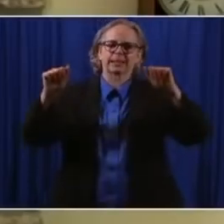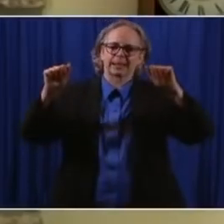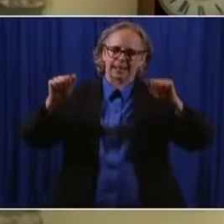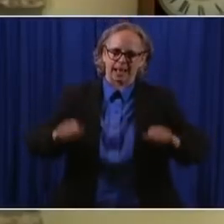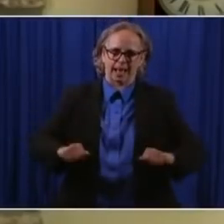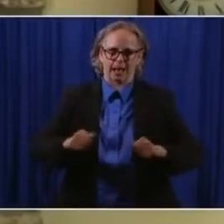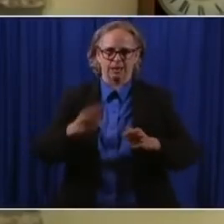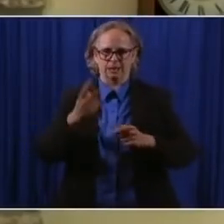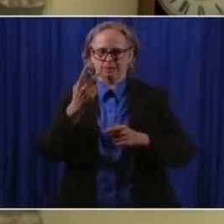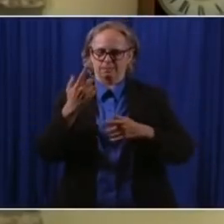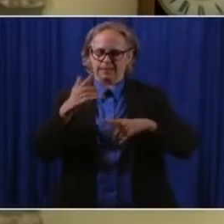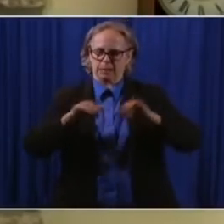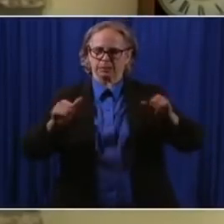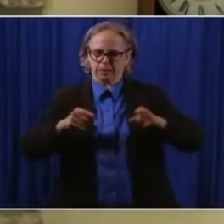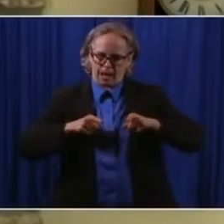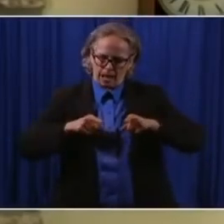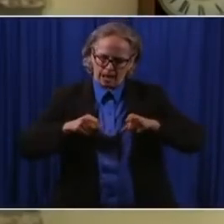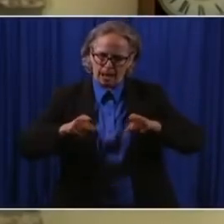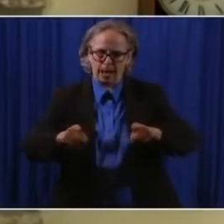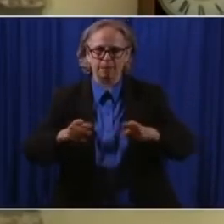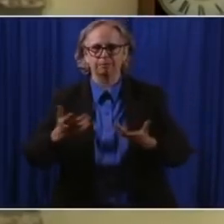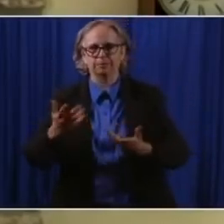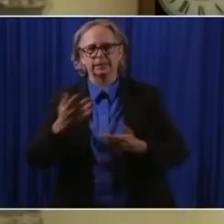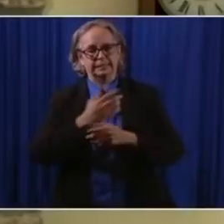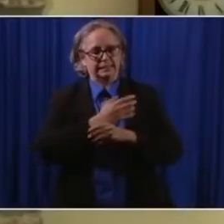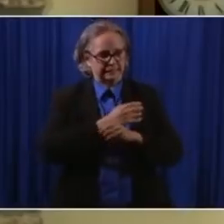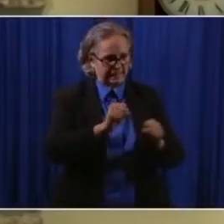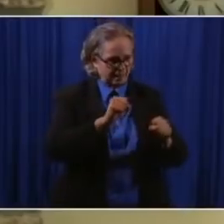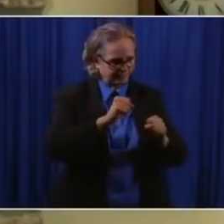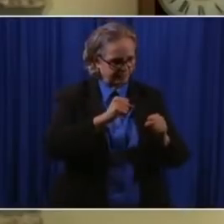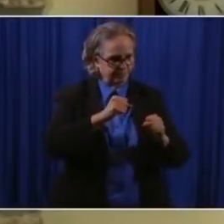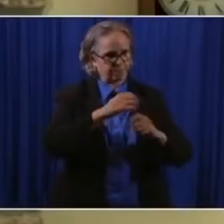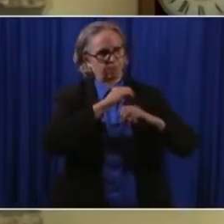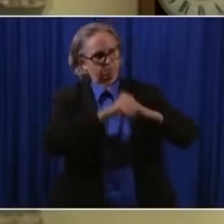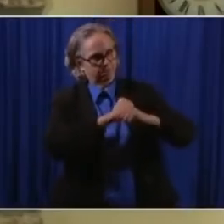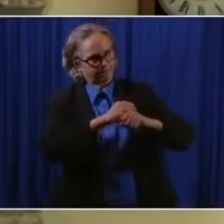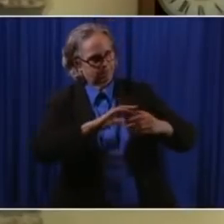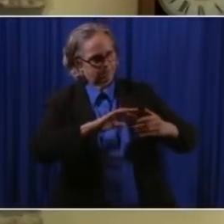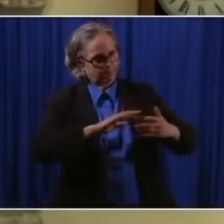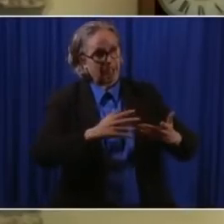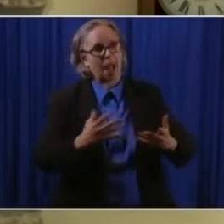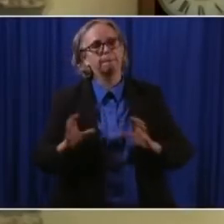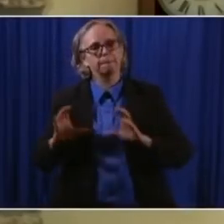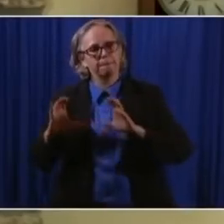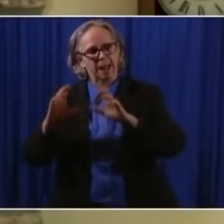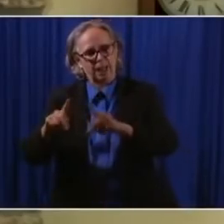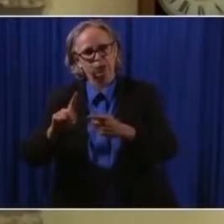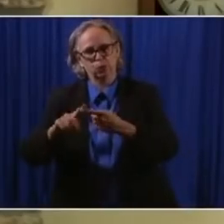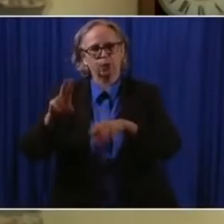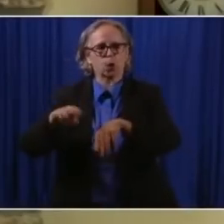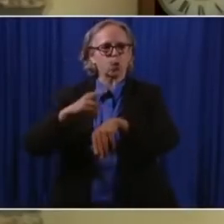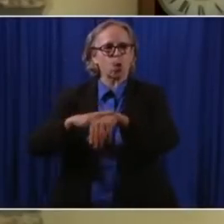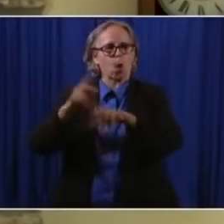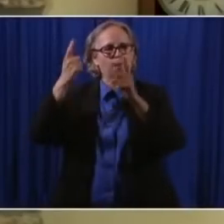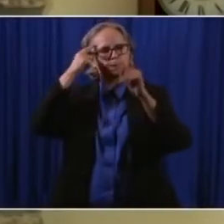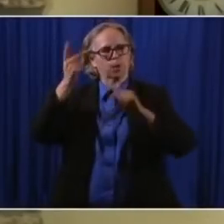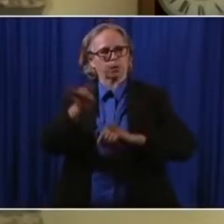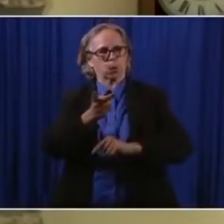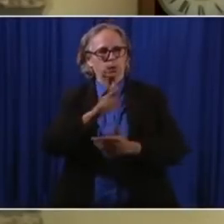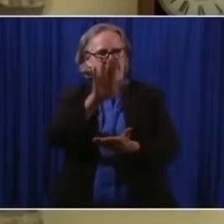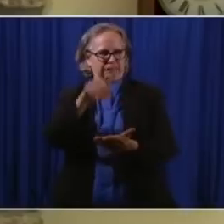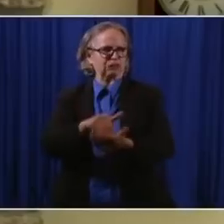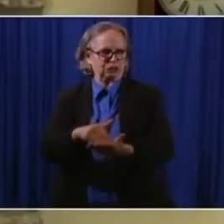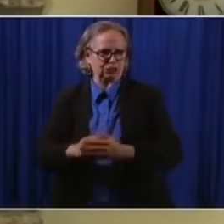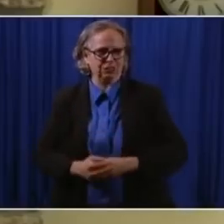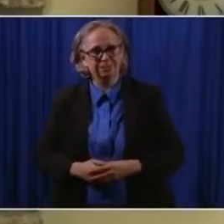can be safe, we can be protective, but we can try to get back to normal. And so it's important to do it.